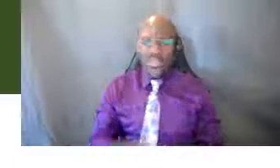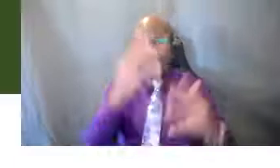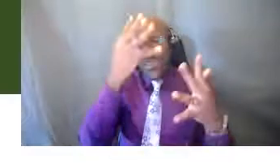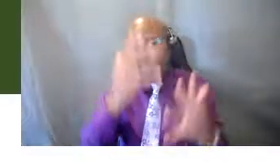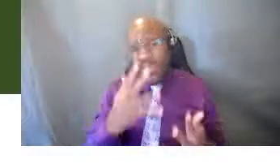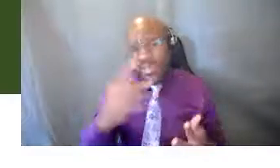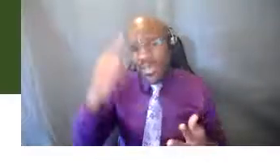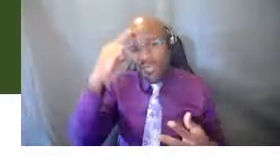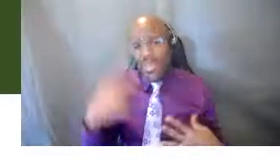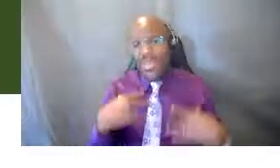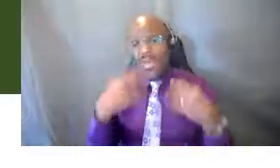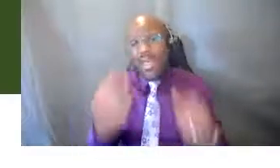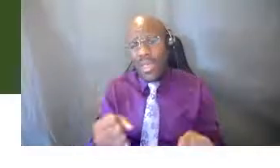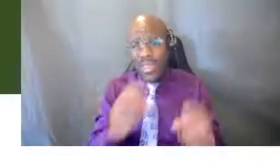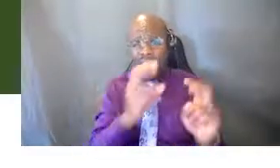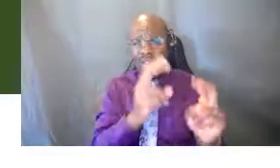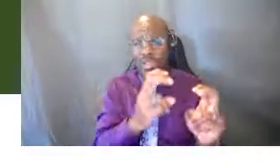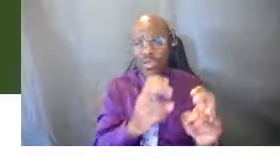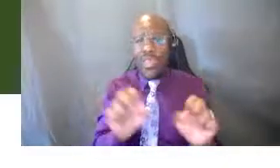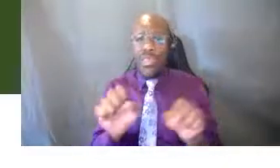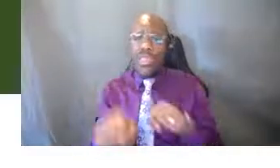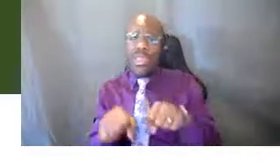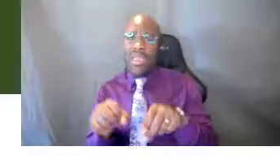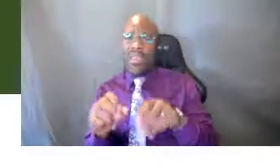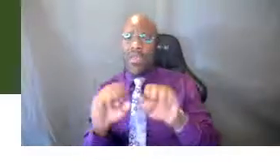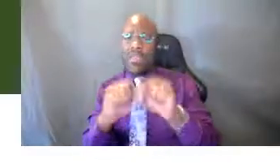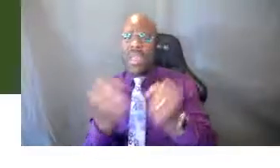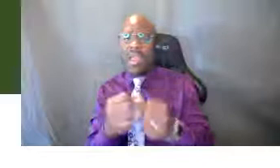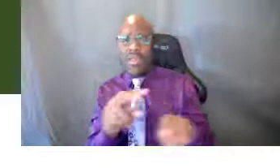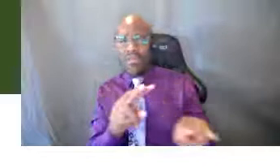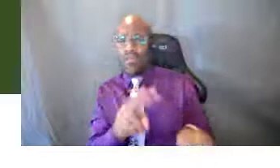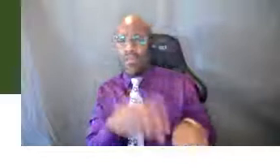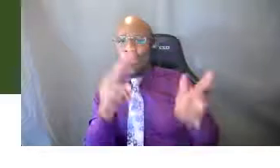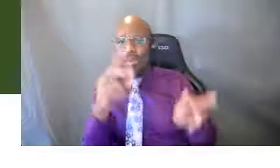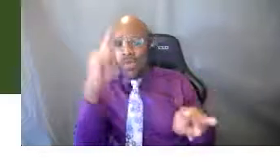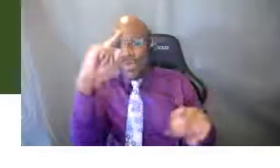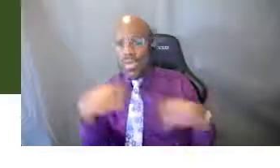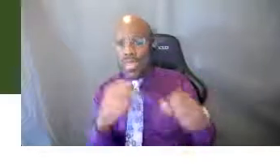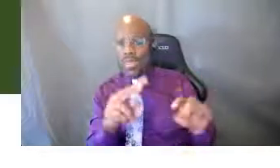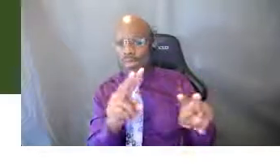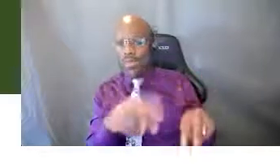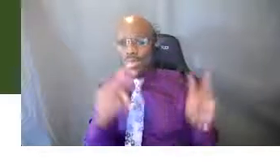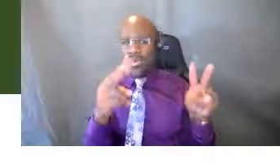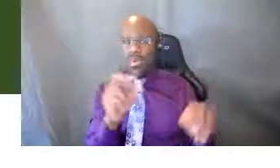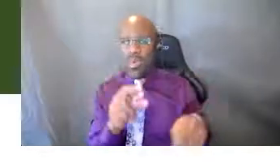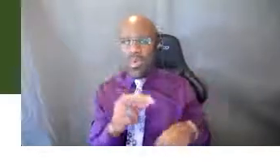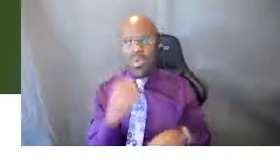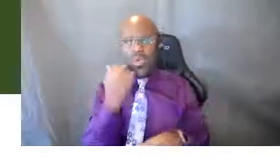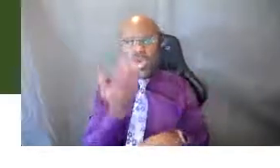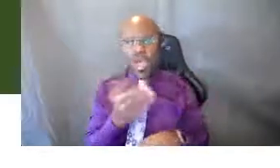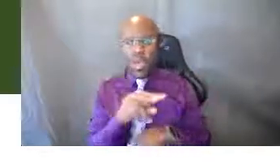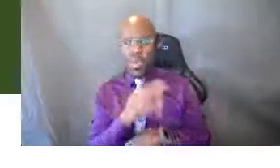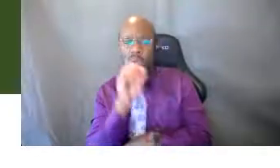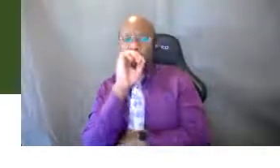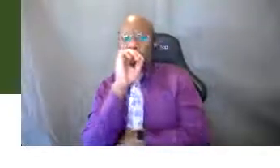can be stigmatized in our society, but it's important to destigmatize those issues and